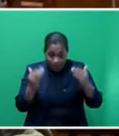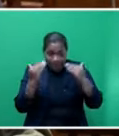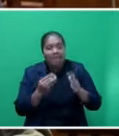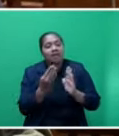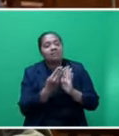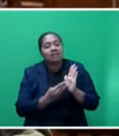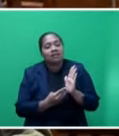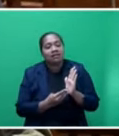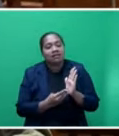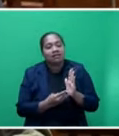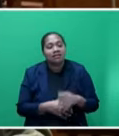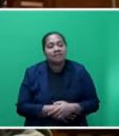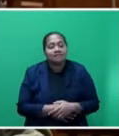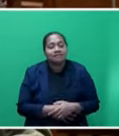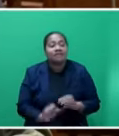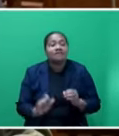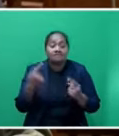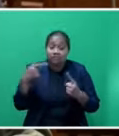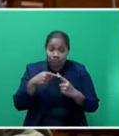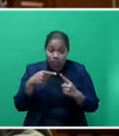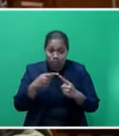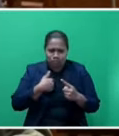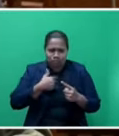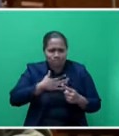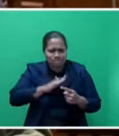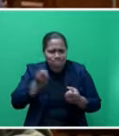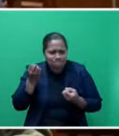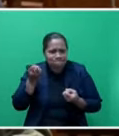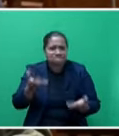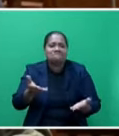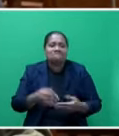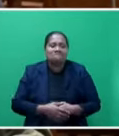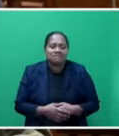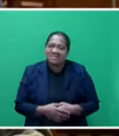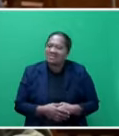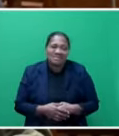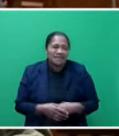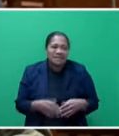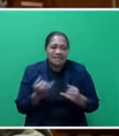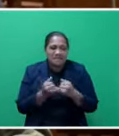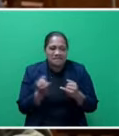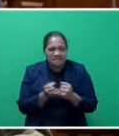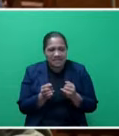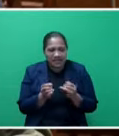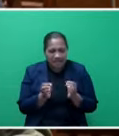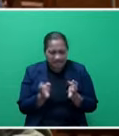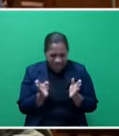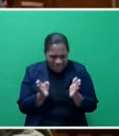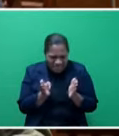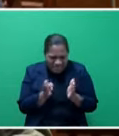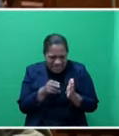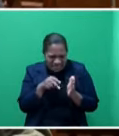Speaker, the first point that I wish to make on this bill is that it is very narrow. Why is it